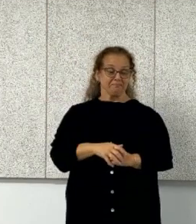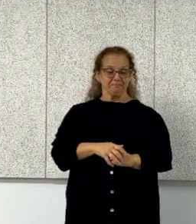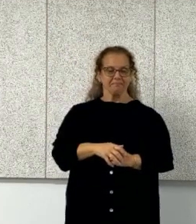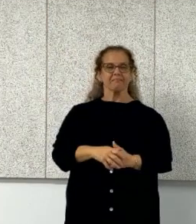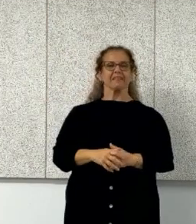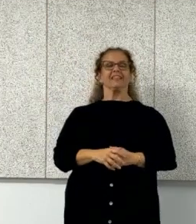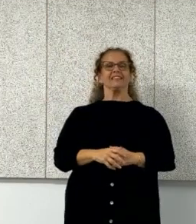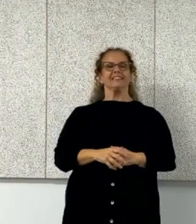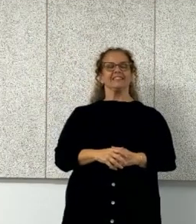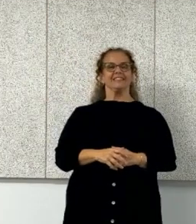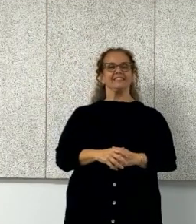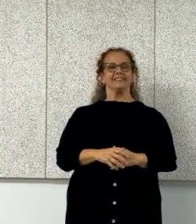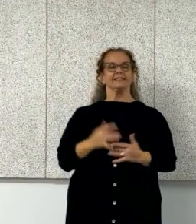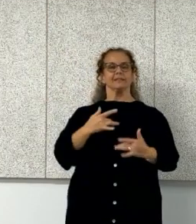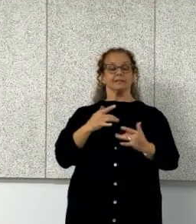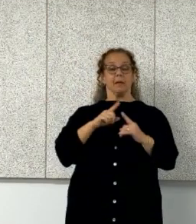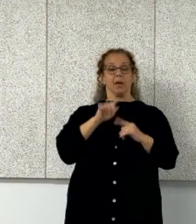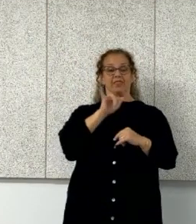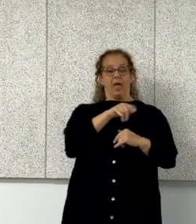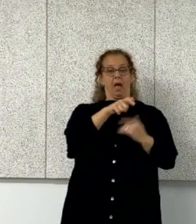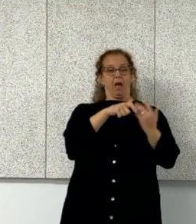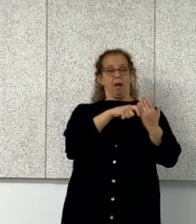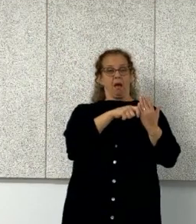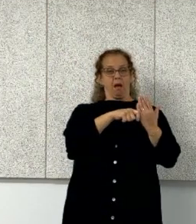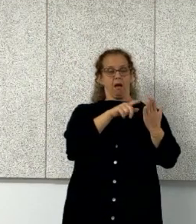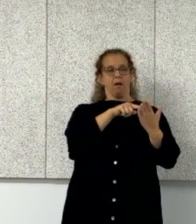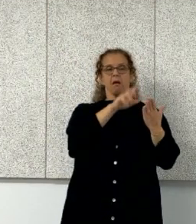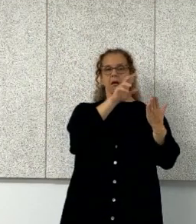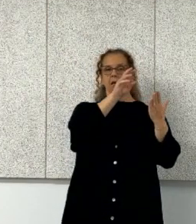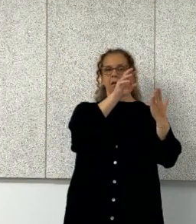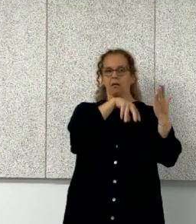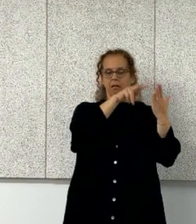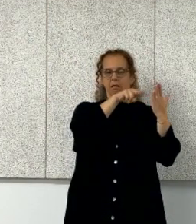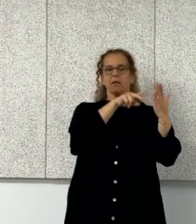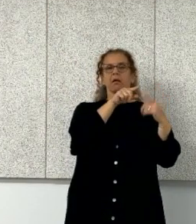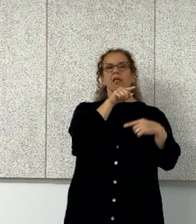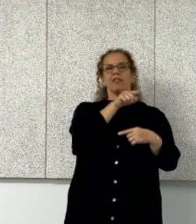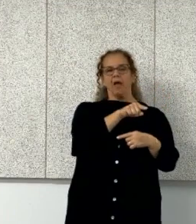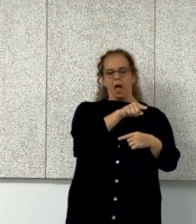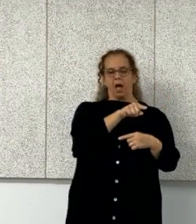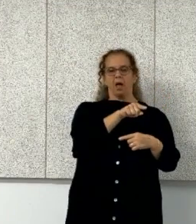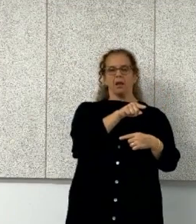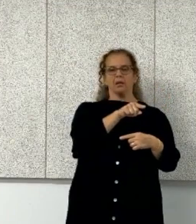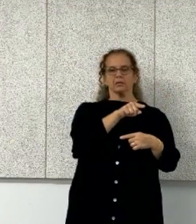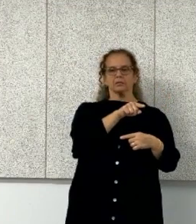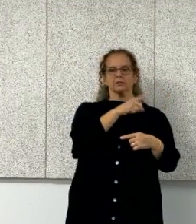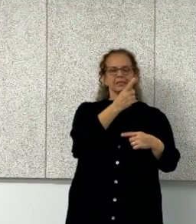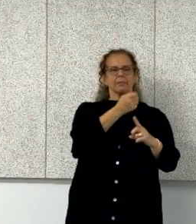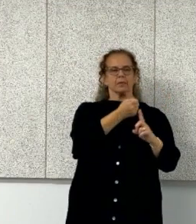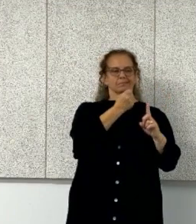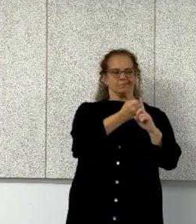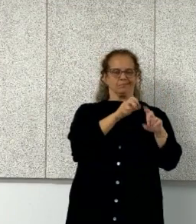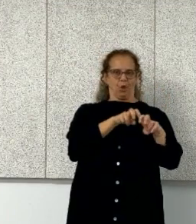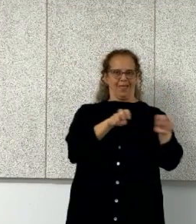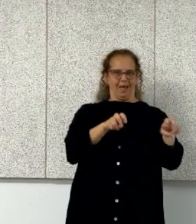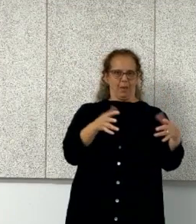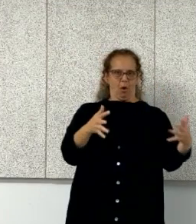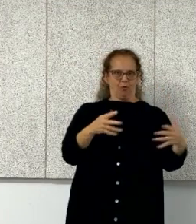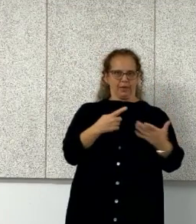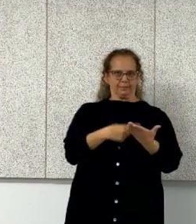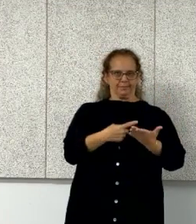anyway, that piece, the whole premise of that piece was really around some things we've been hitting on as we've talked on the panel today,